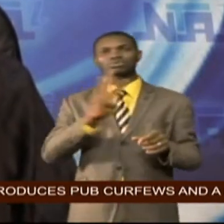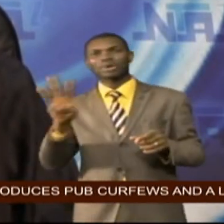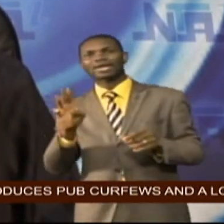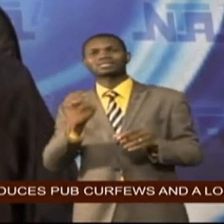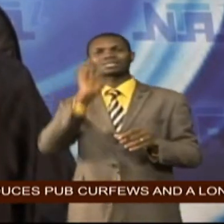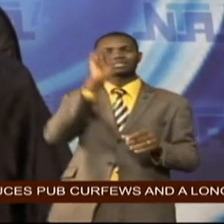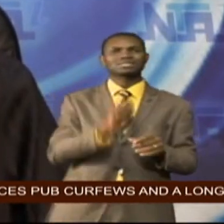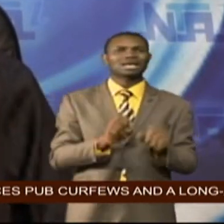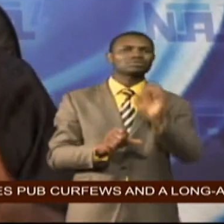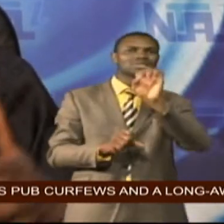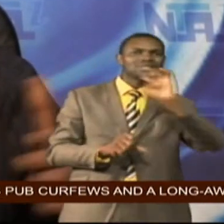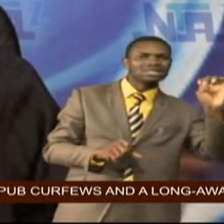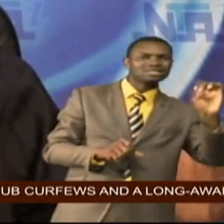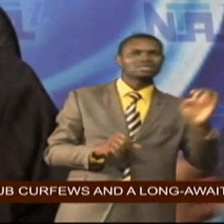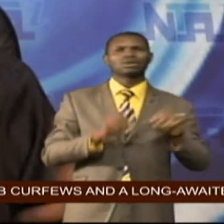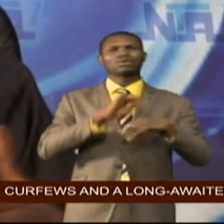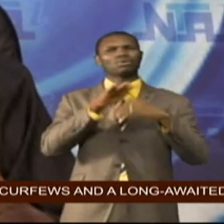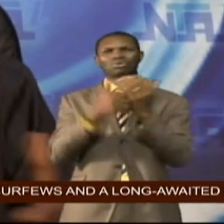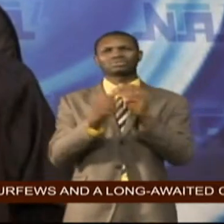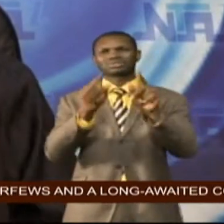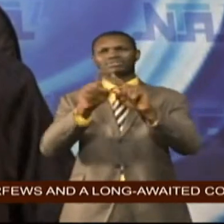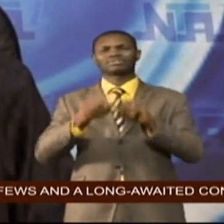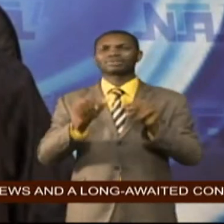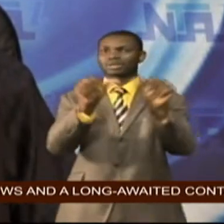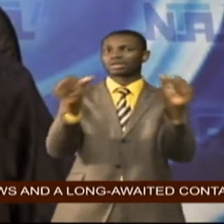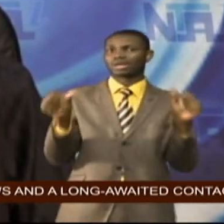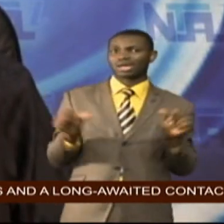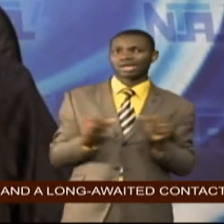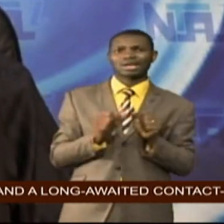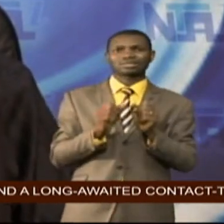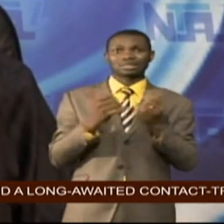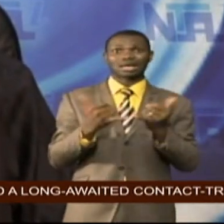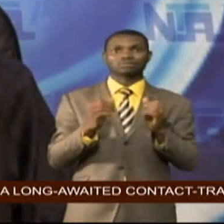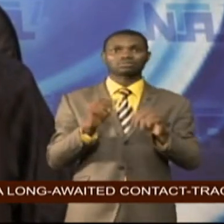it's as if the area affected is expanding.